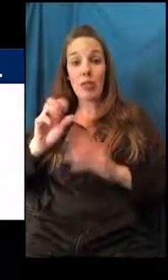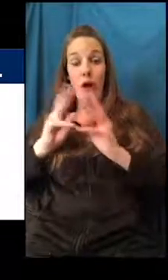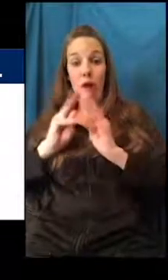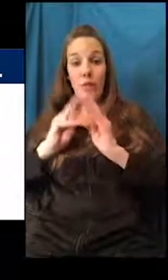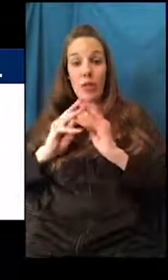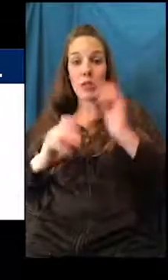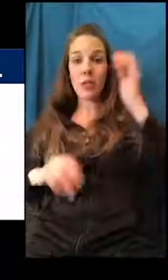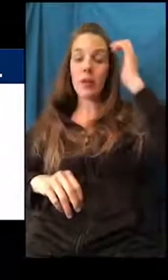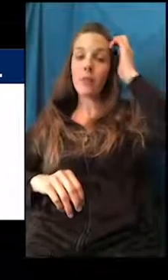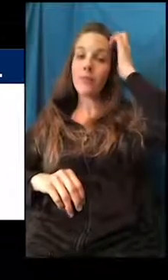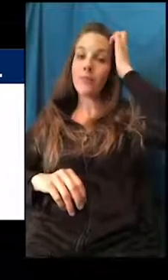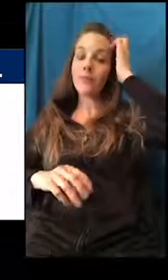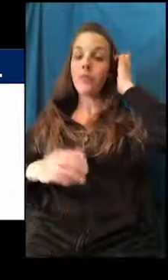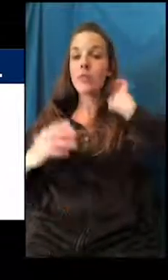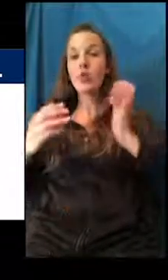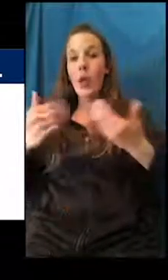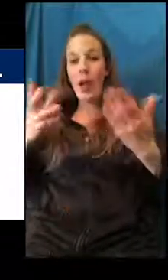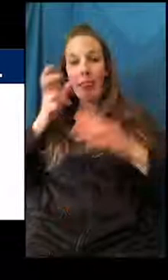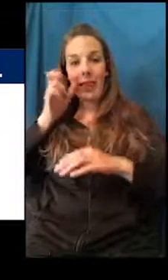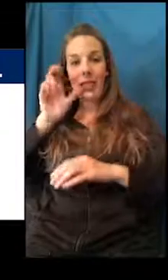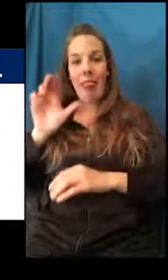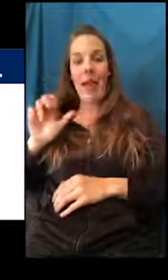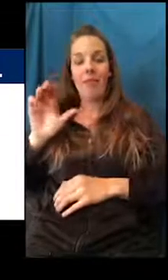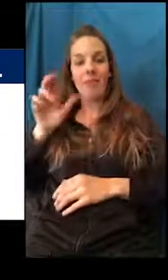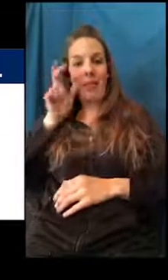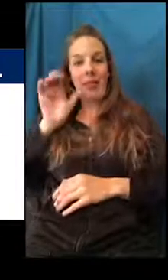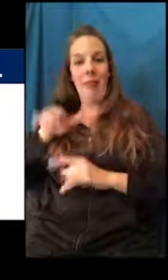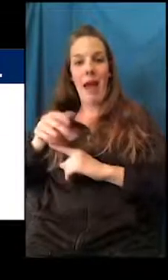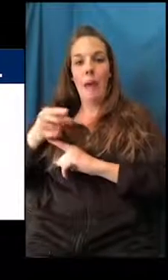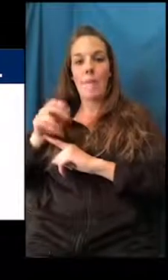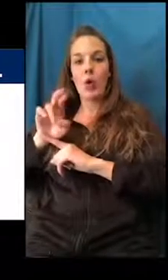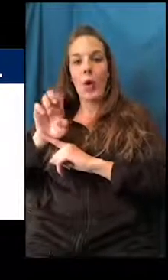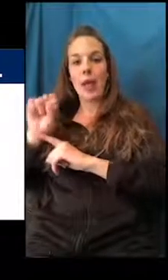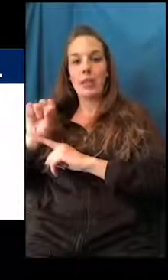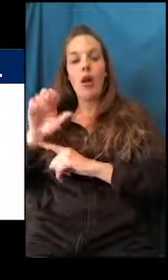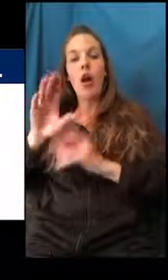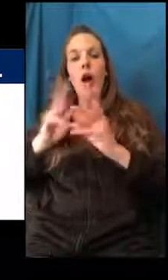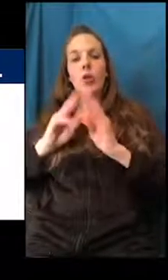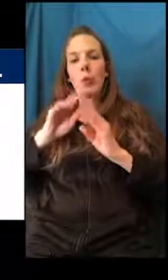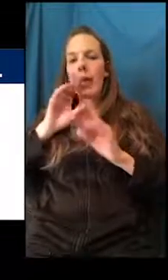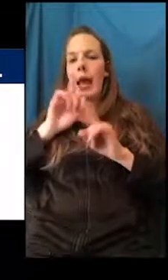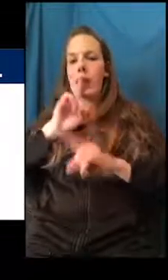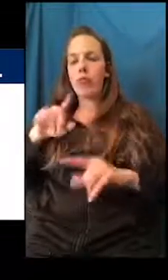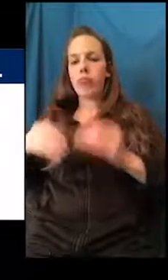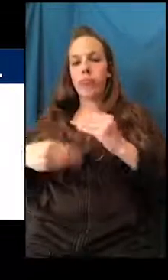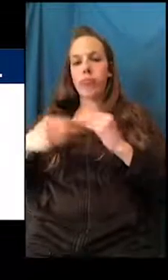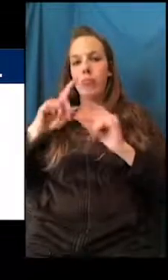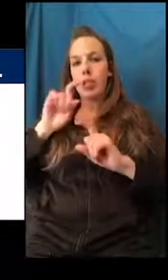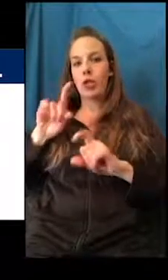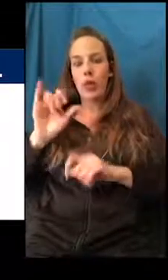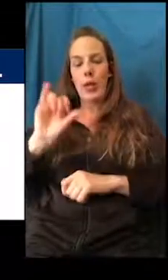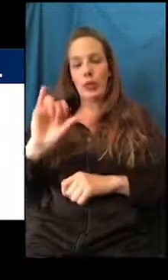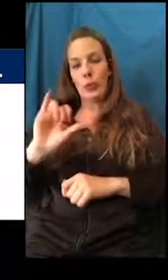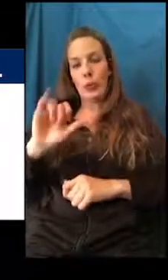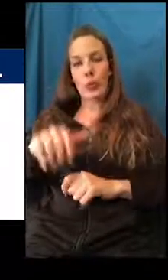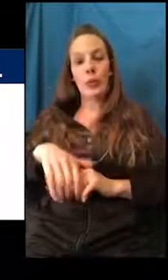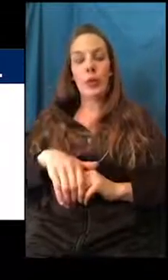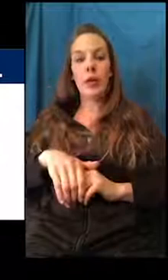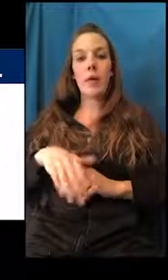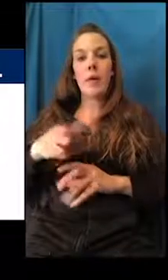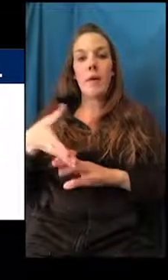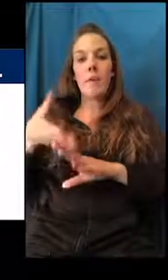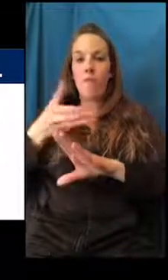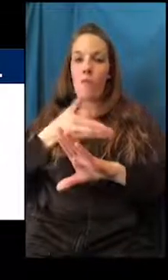so feel free to listen to that press conference, or we can answer additional questions, excuse me. But prior to